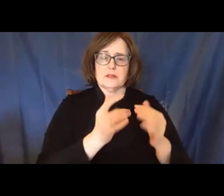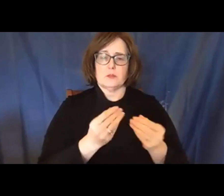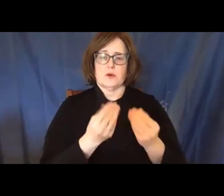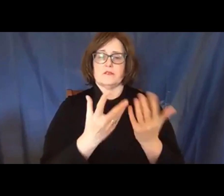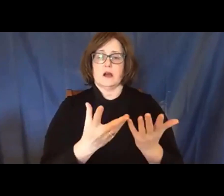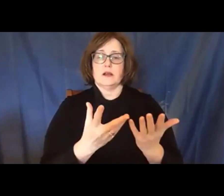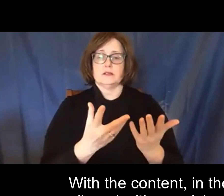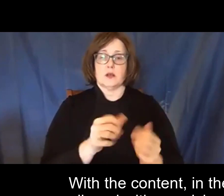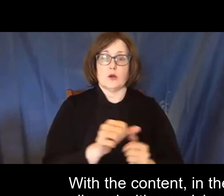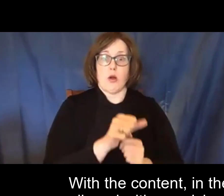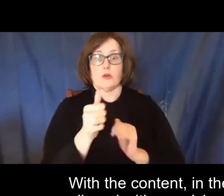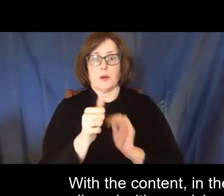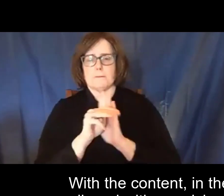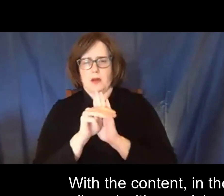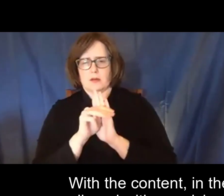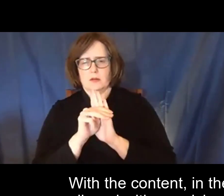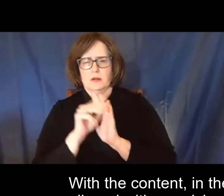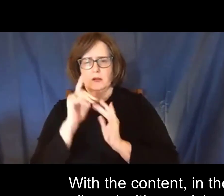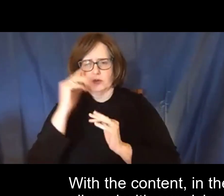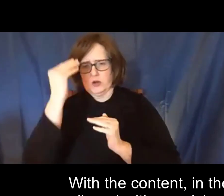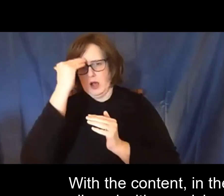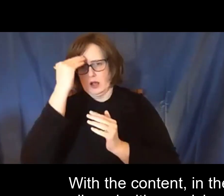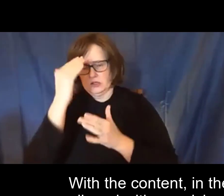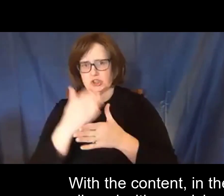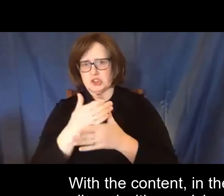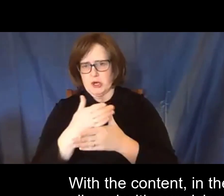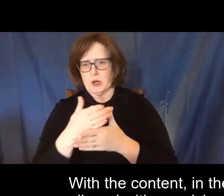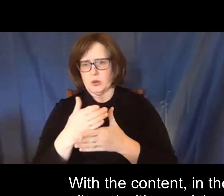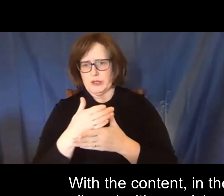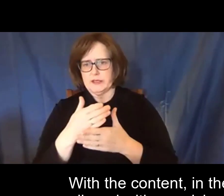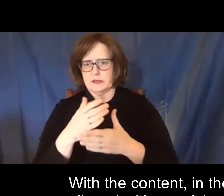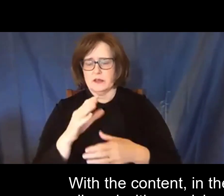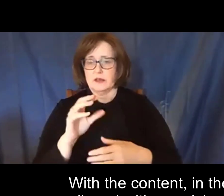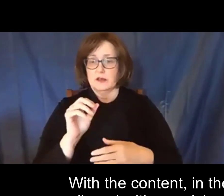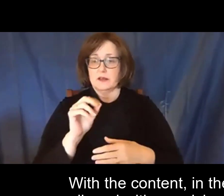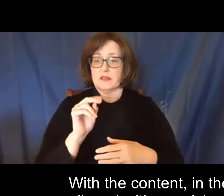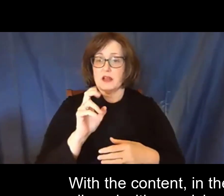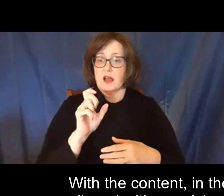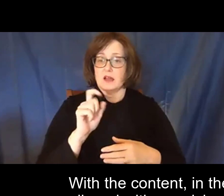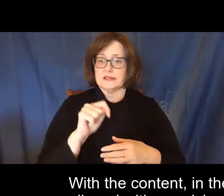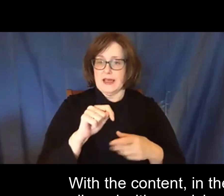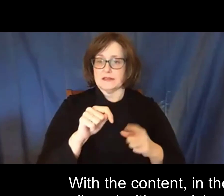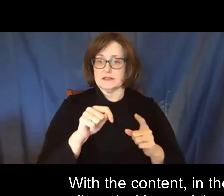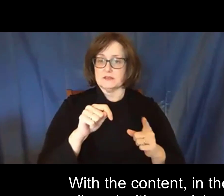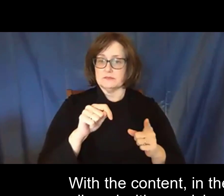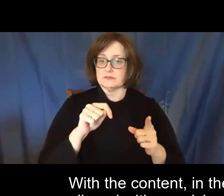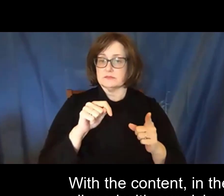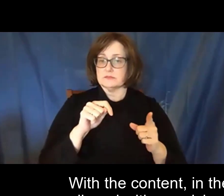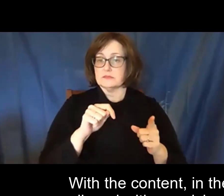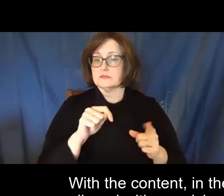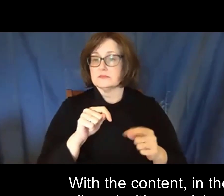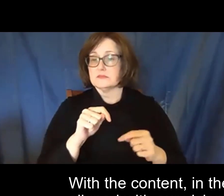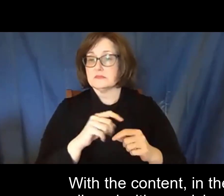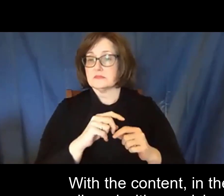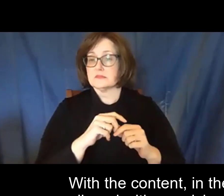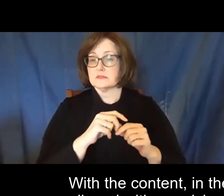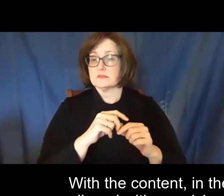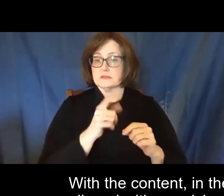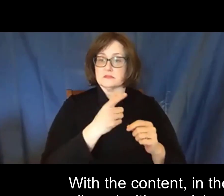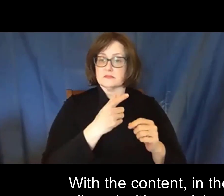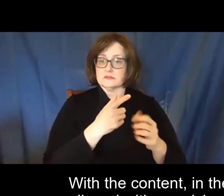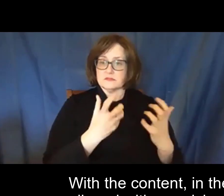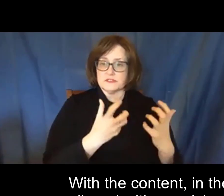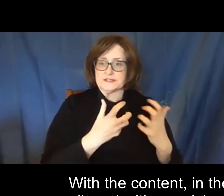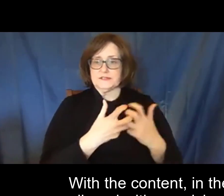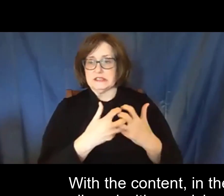production. Thus, the content in the form of our publication align with our vision, and our open